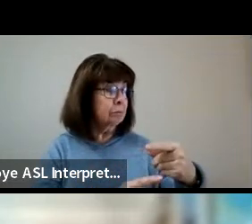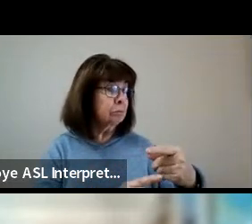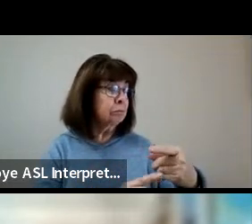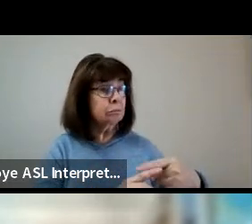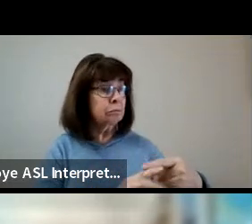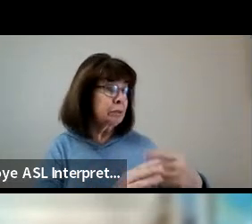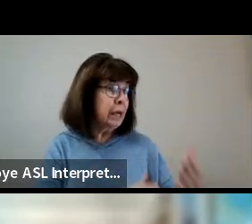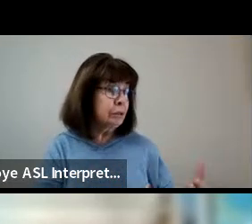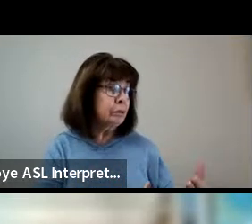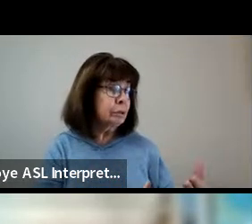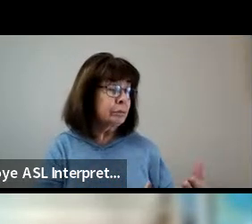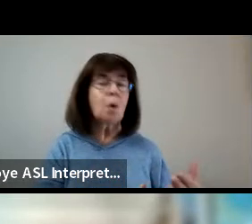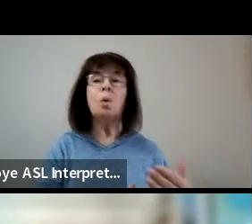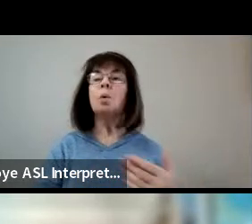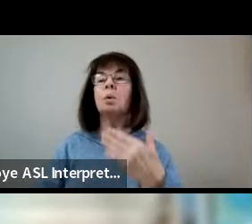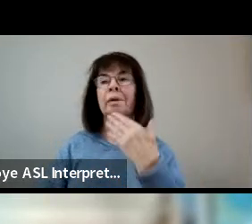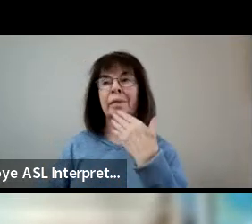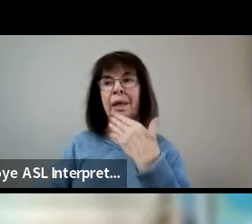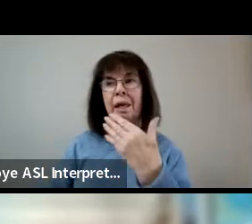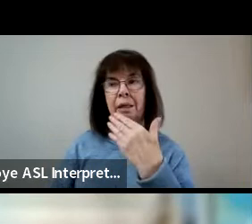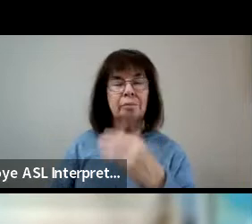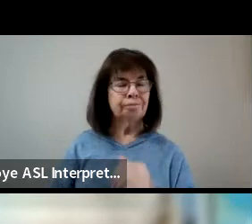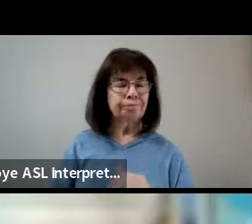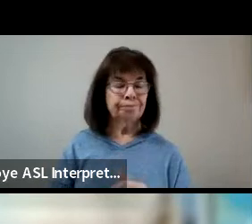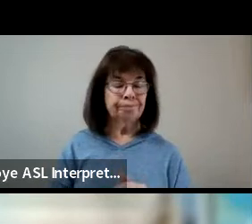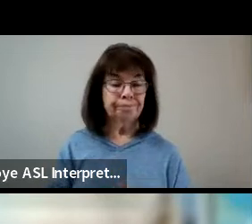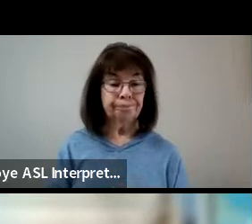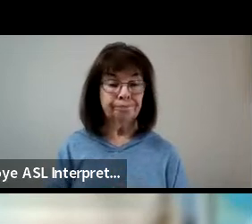you. Thank you.